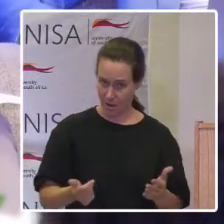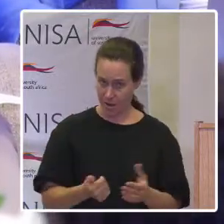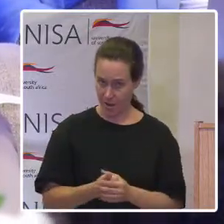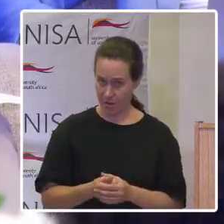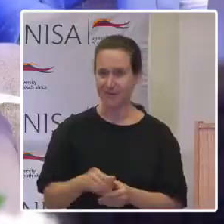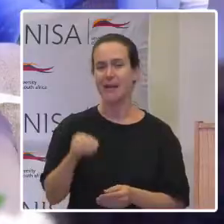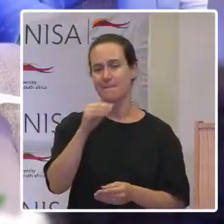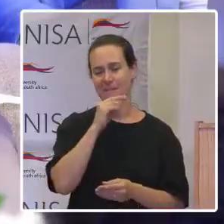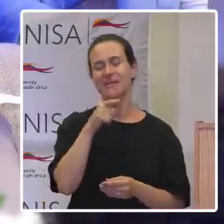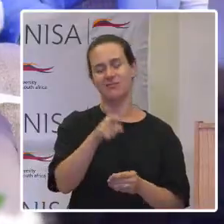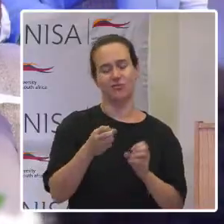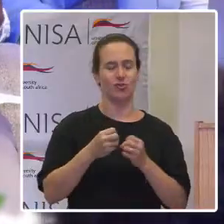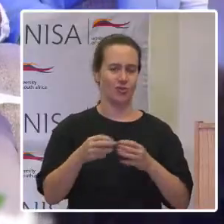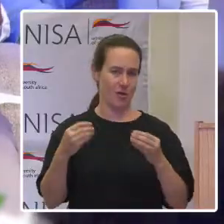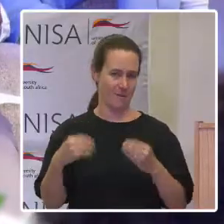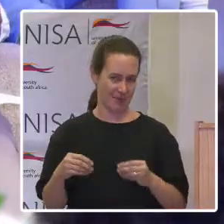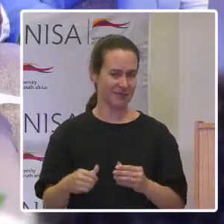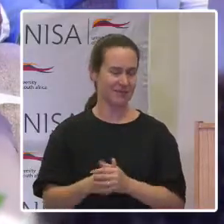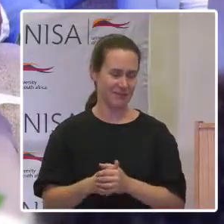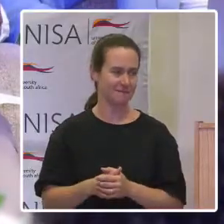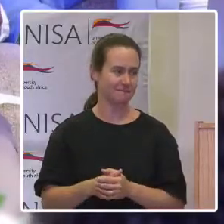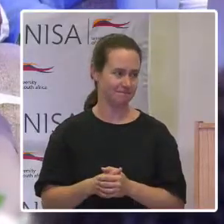you have the start of a business.